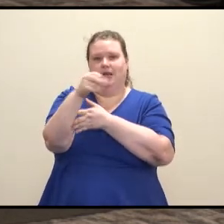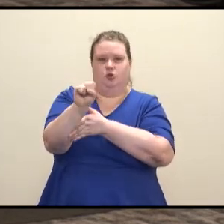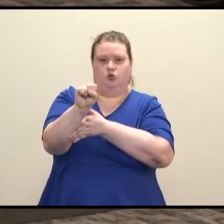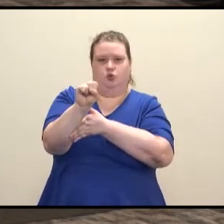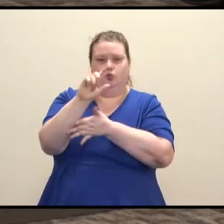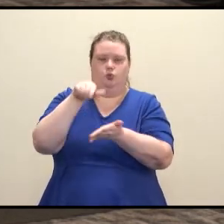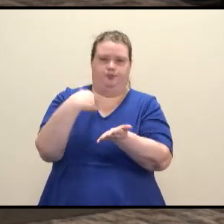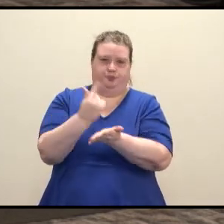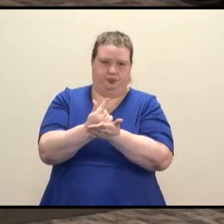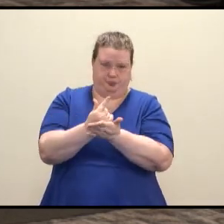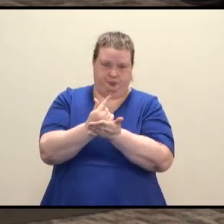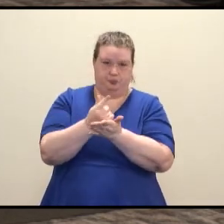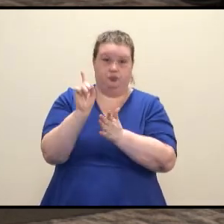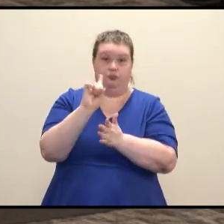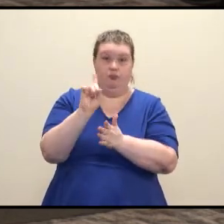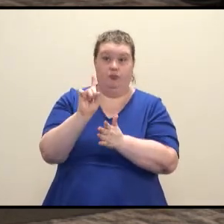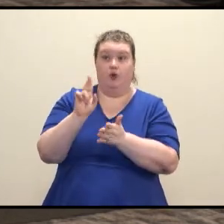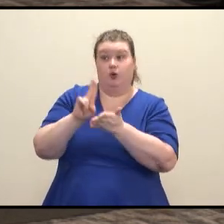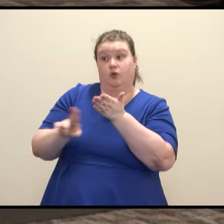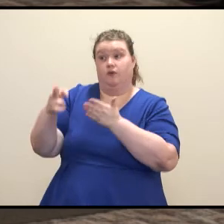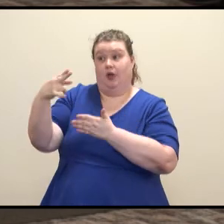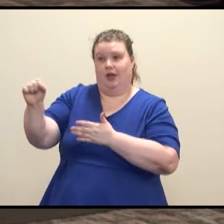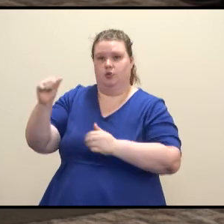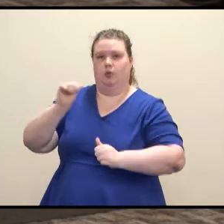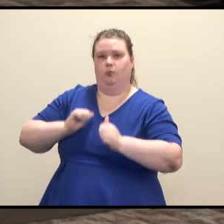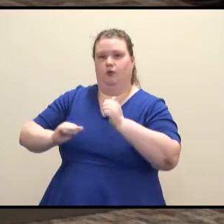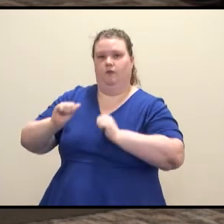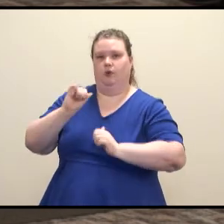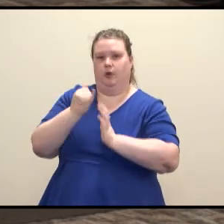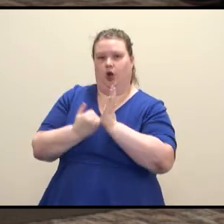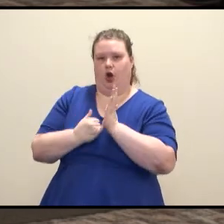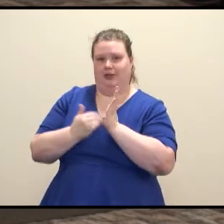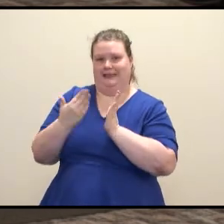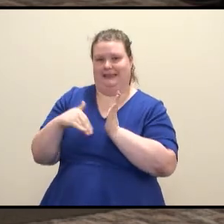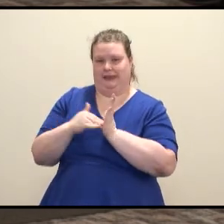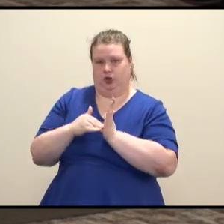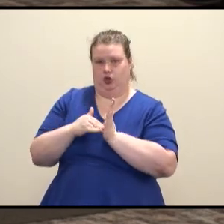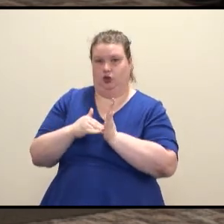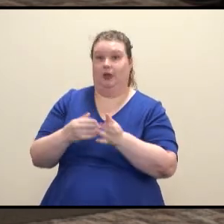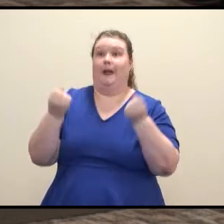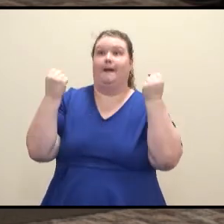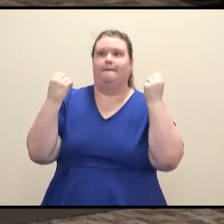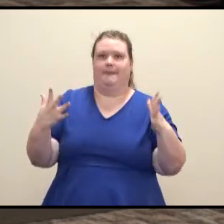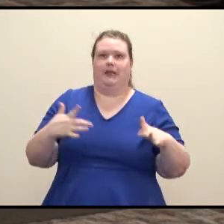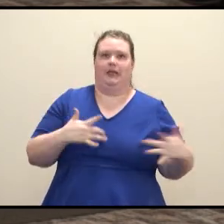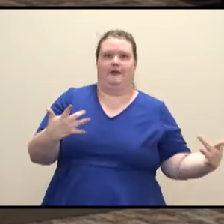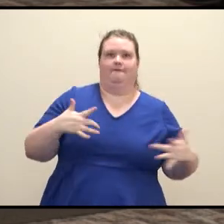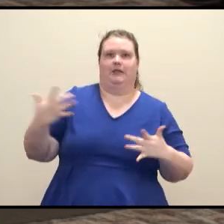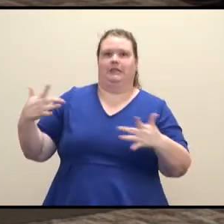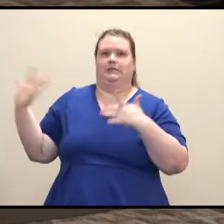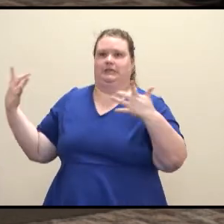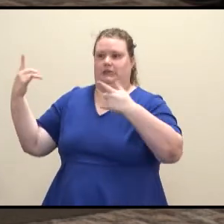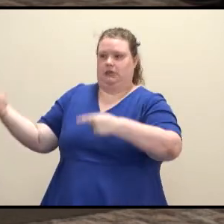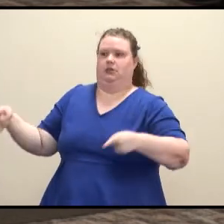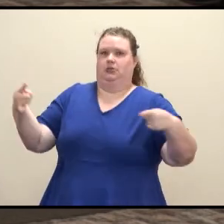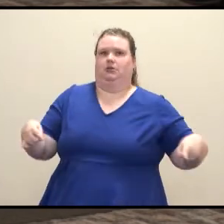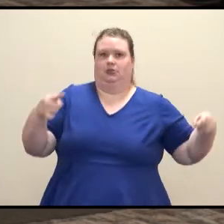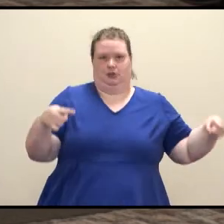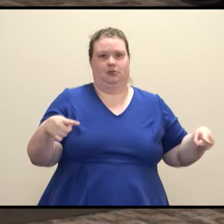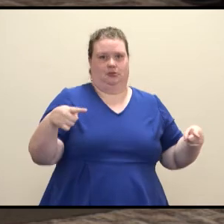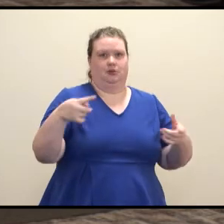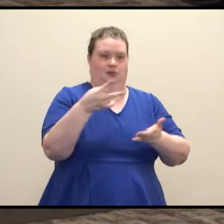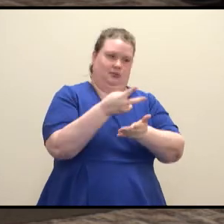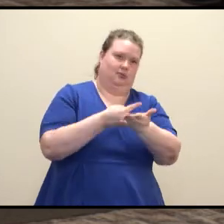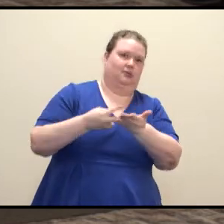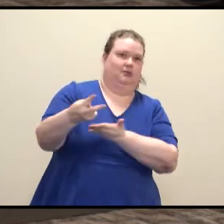the Performing Arts Center at University High School. So a packed schedule over the next couple of weeks of great events to celebrate